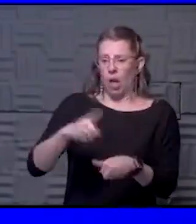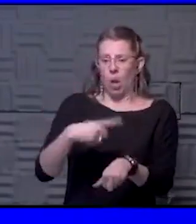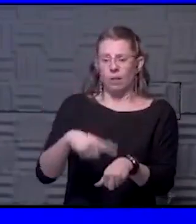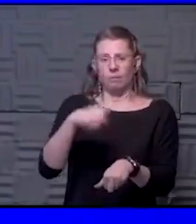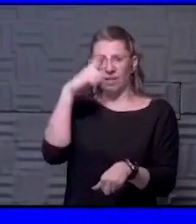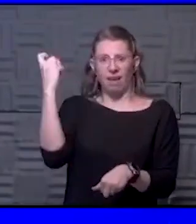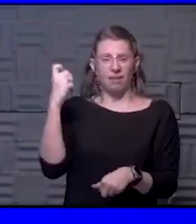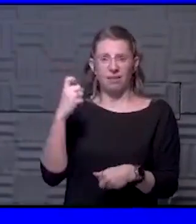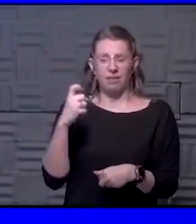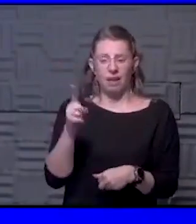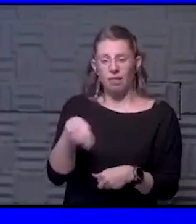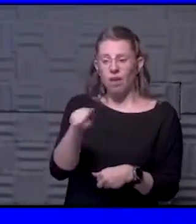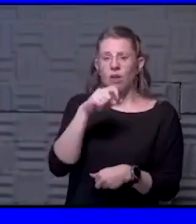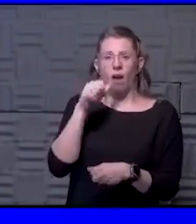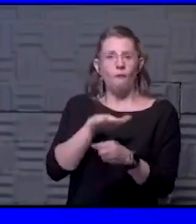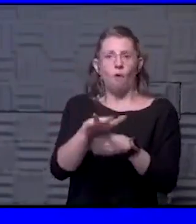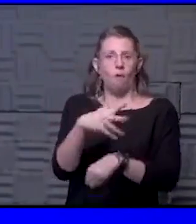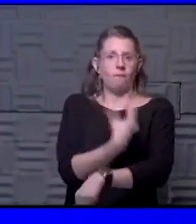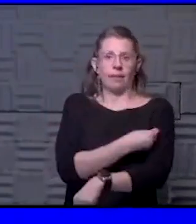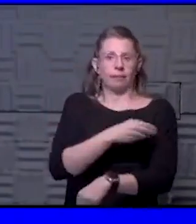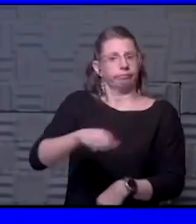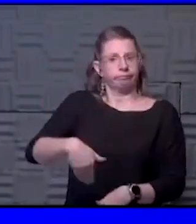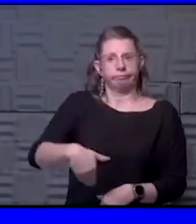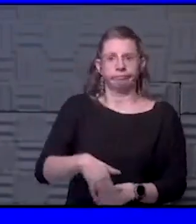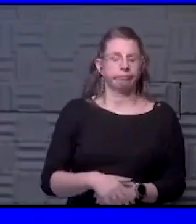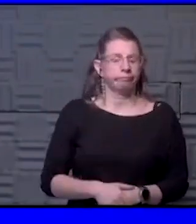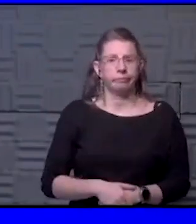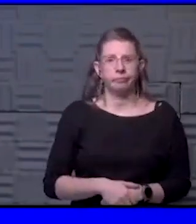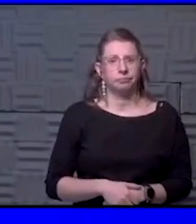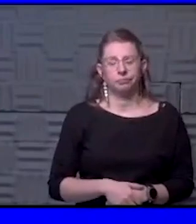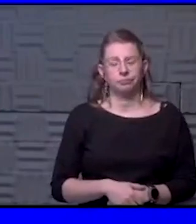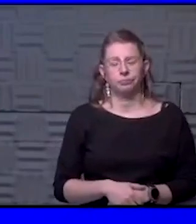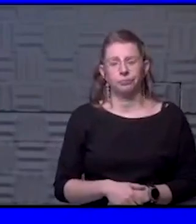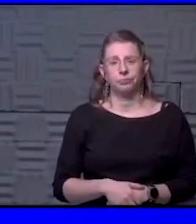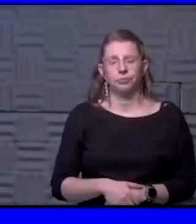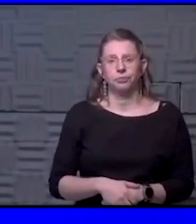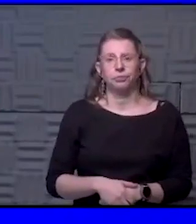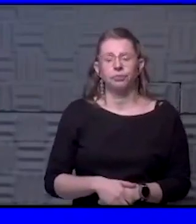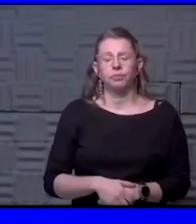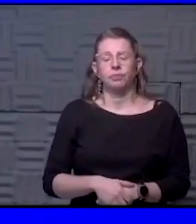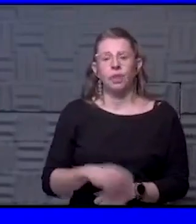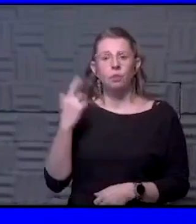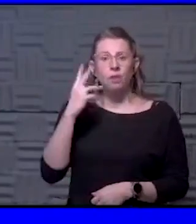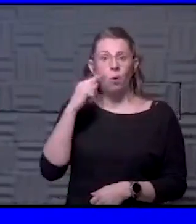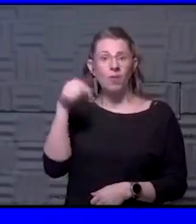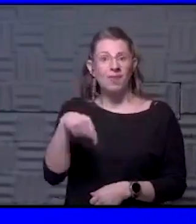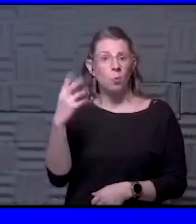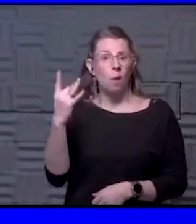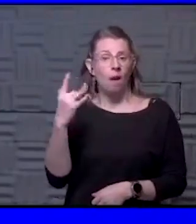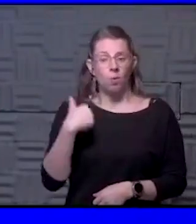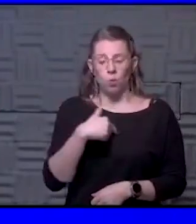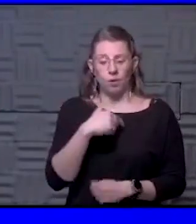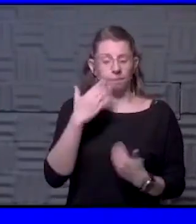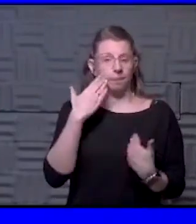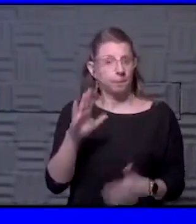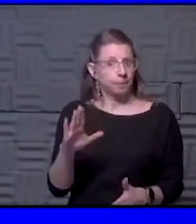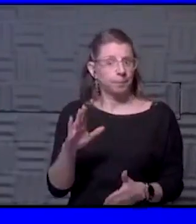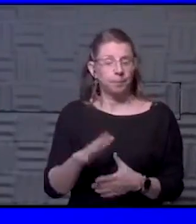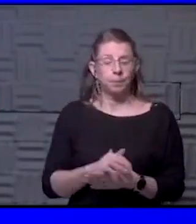because they're not fully vaccinated yet. And so, the reason for this is that we don't quite